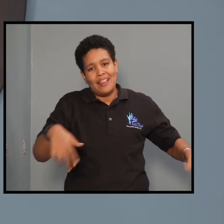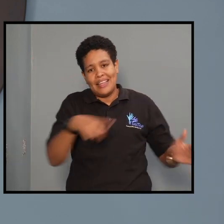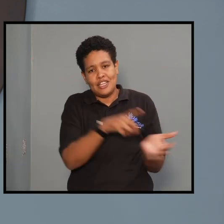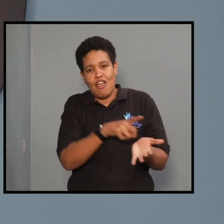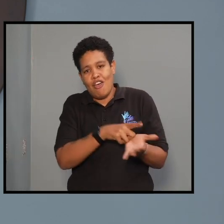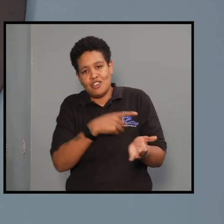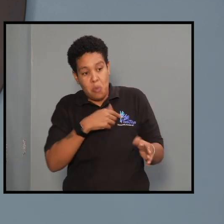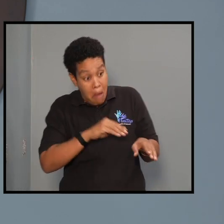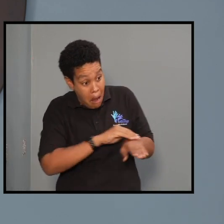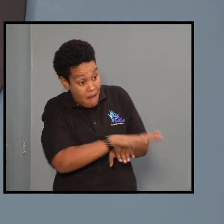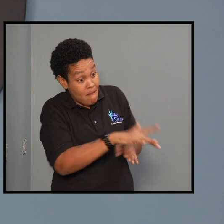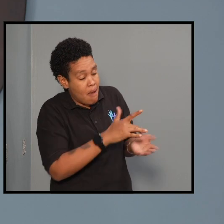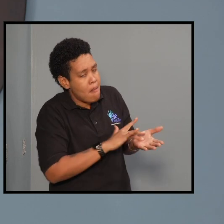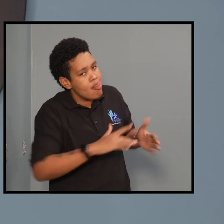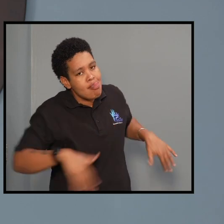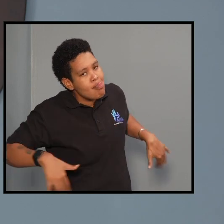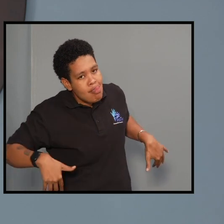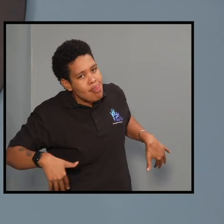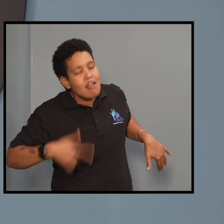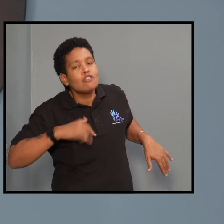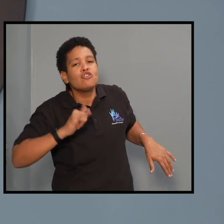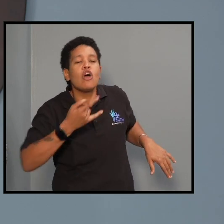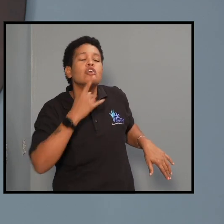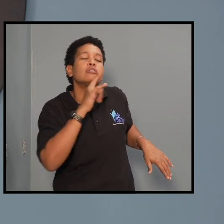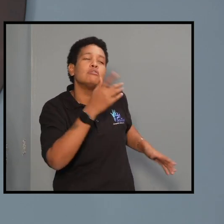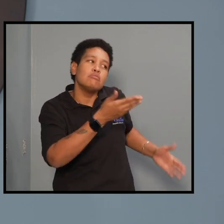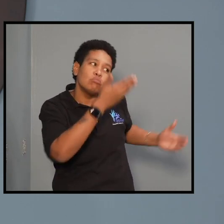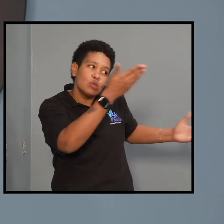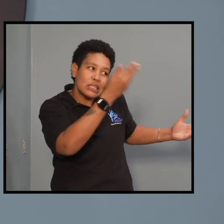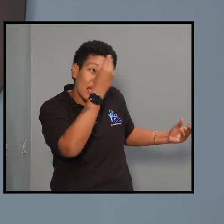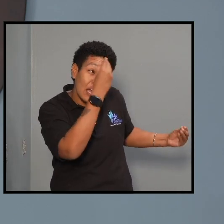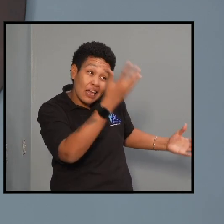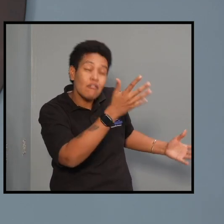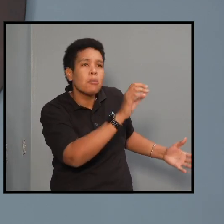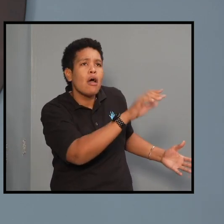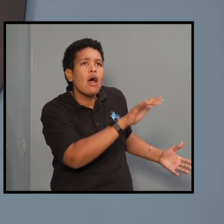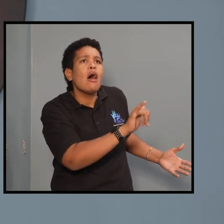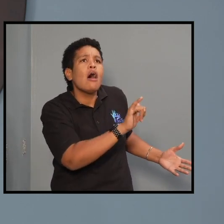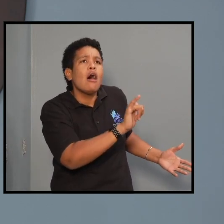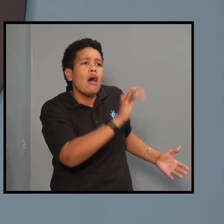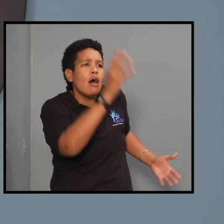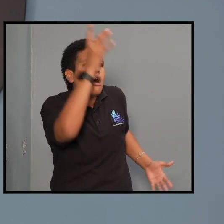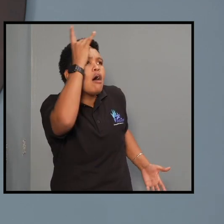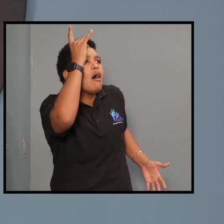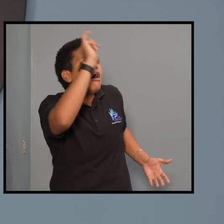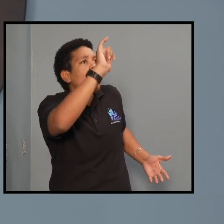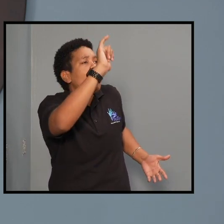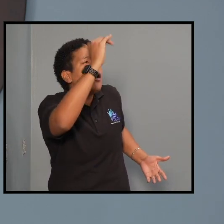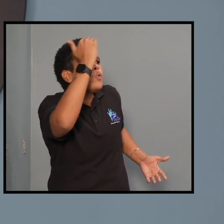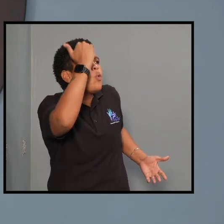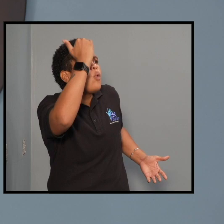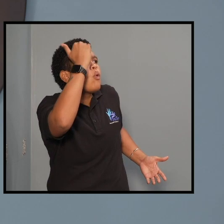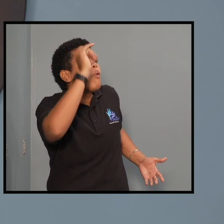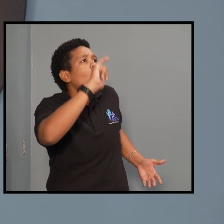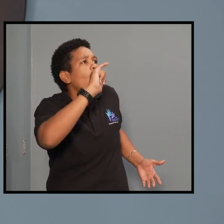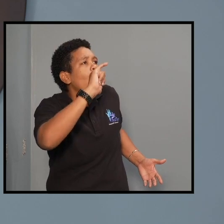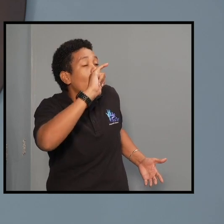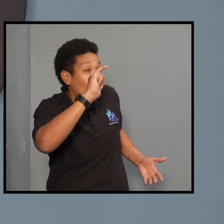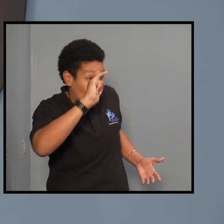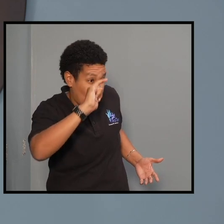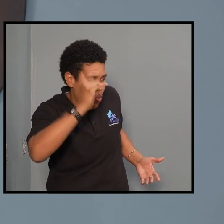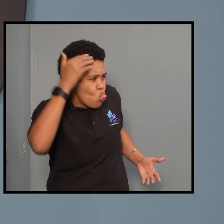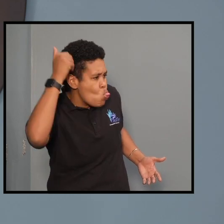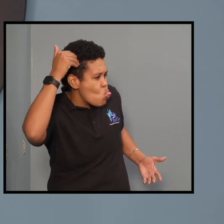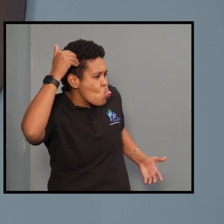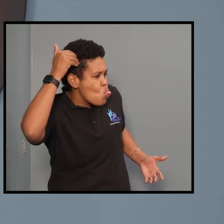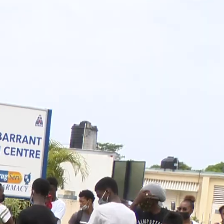give any medical advice. We're merely presenting the information as documented and packaged